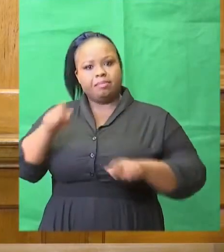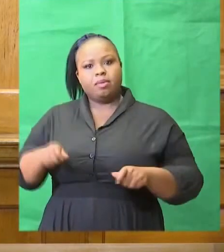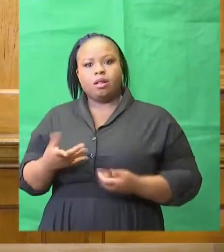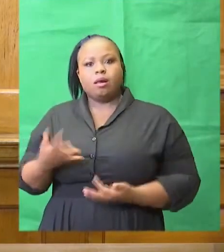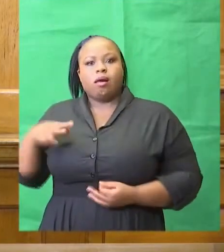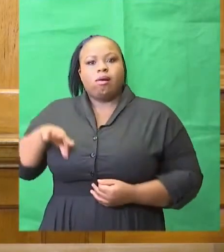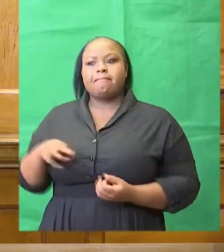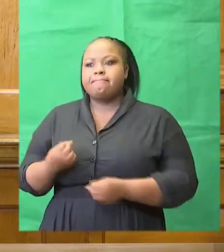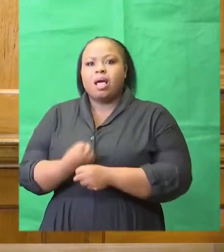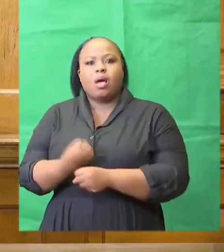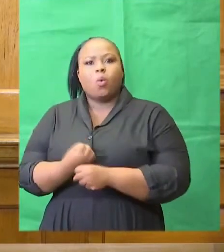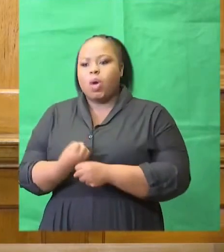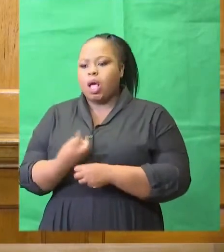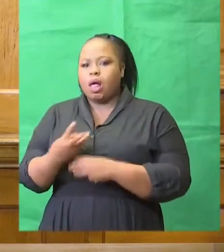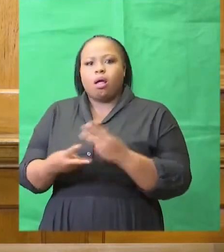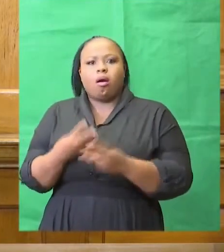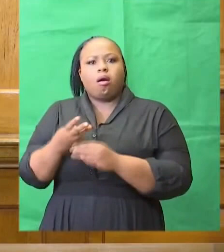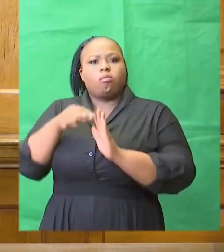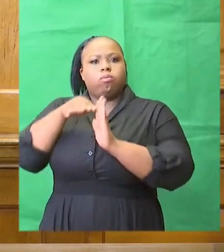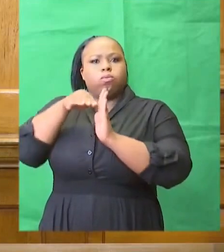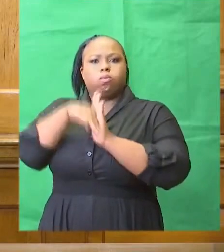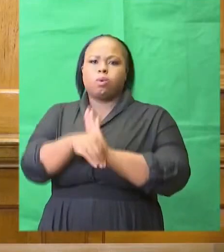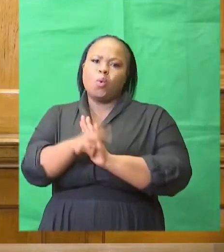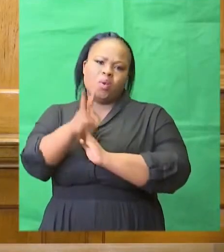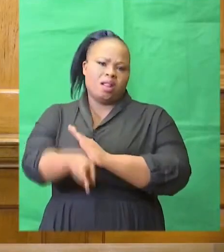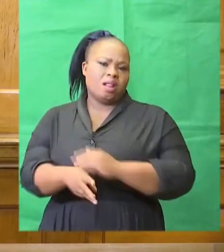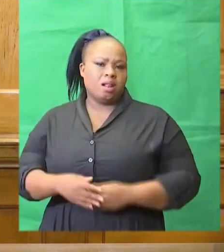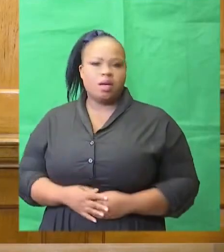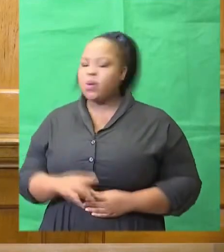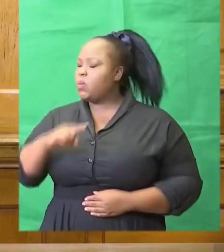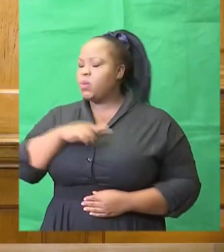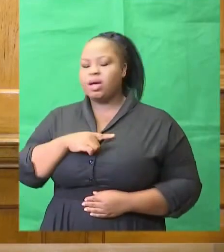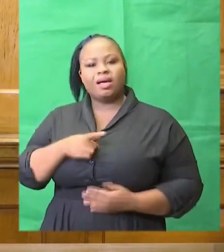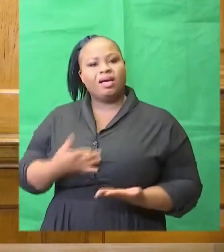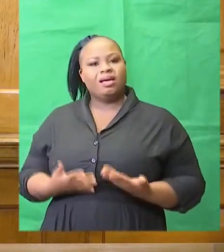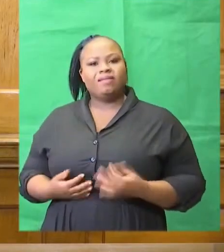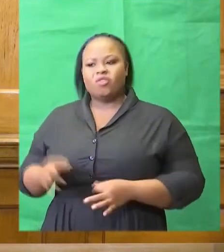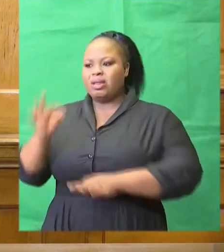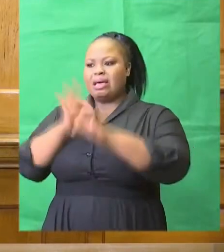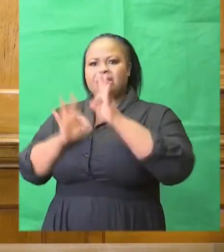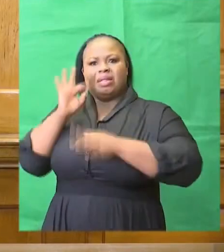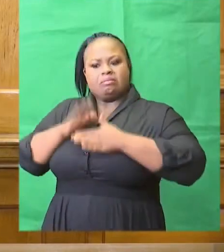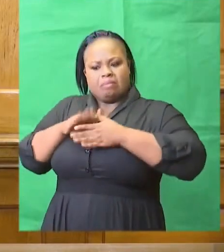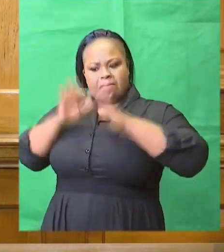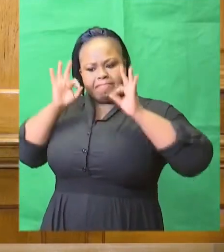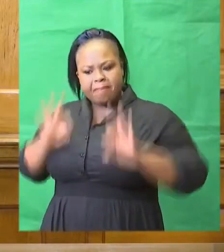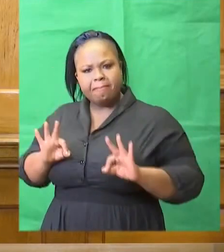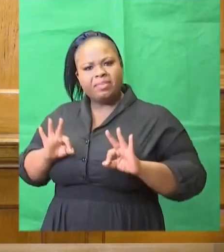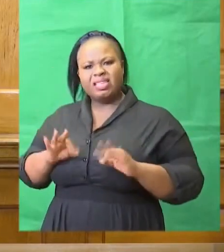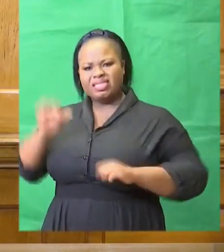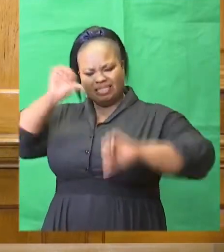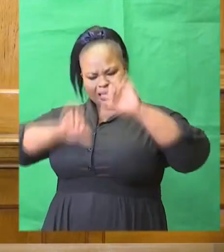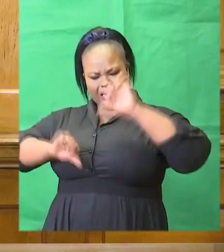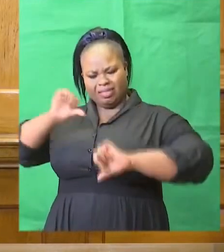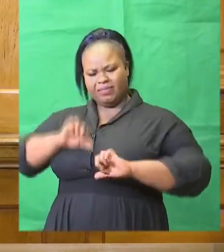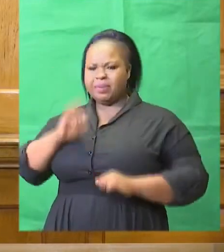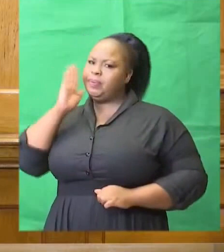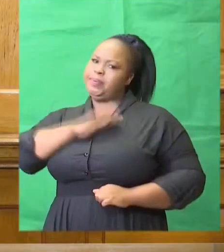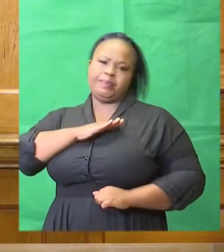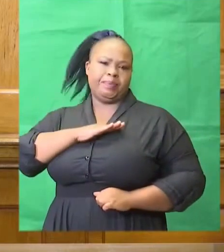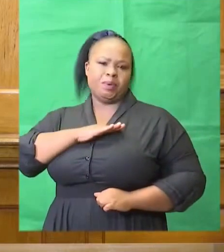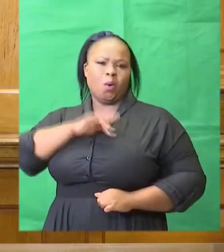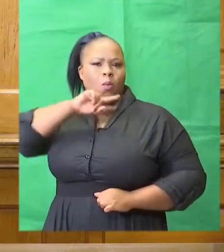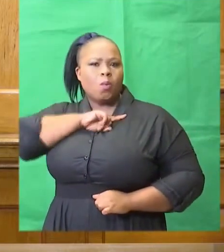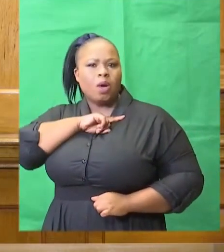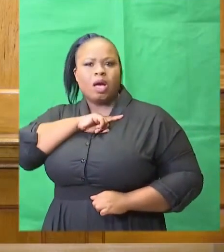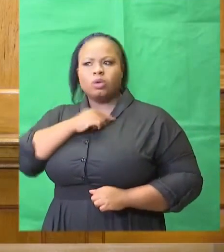our people. There is no scientific justification whatsoever for keeping these